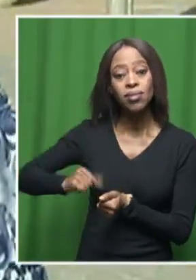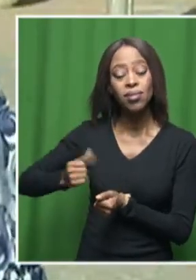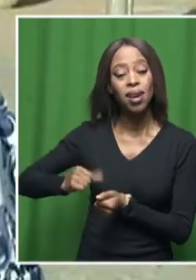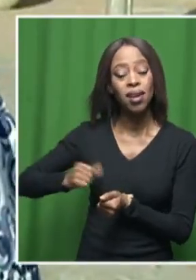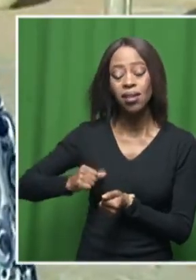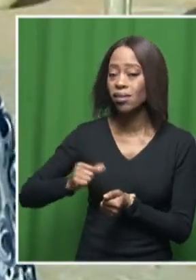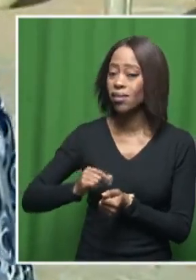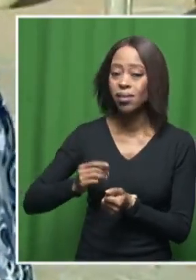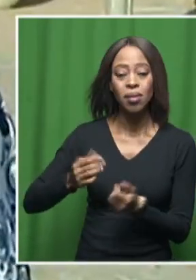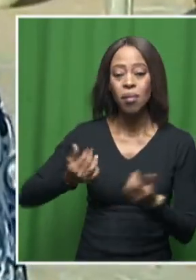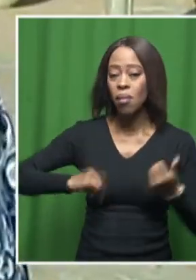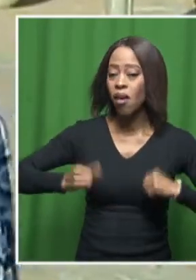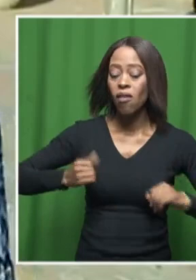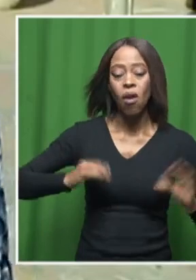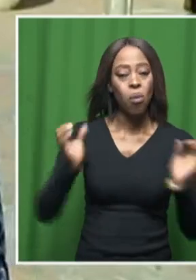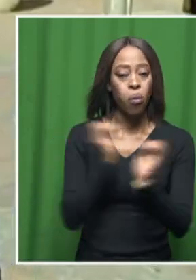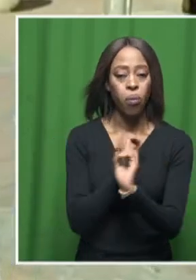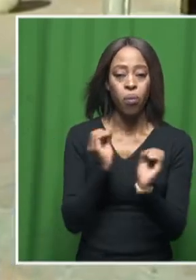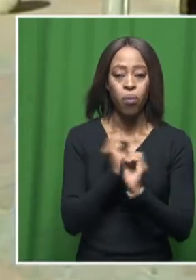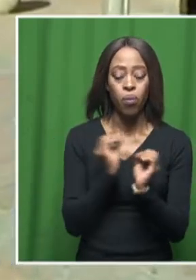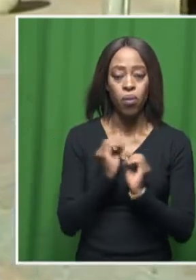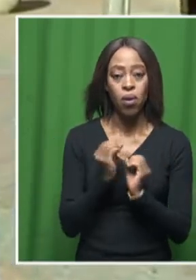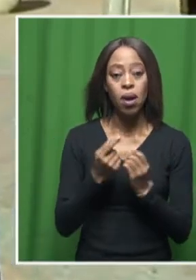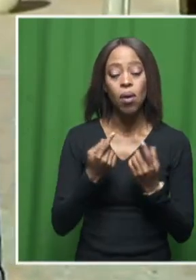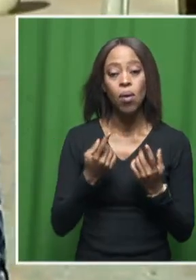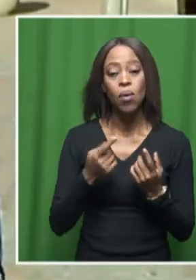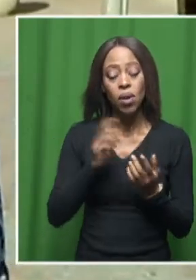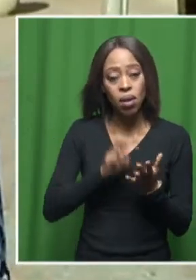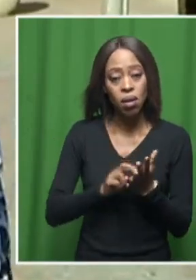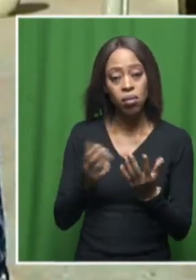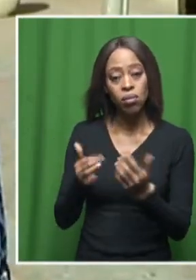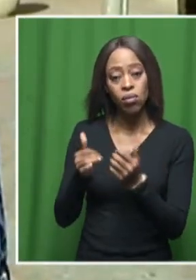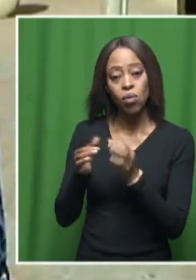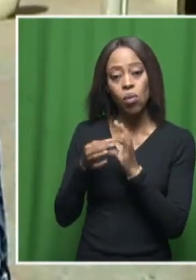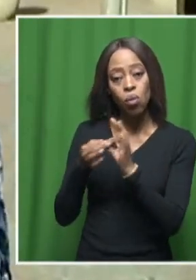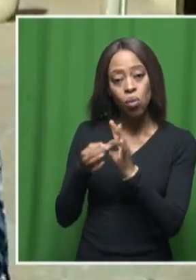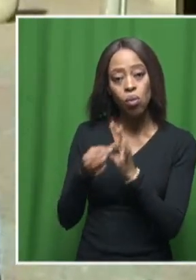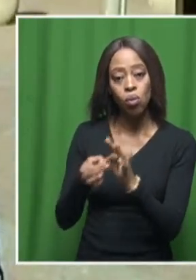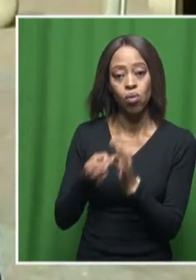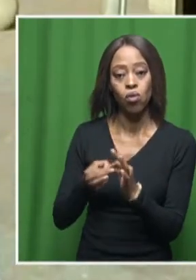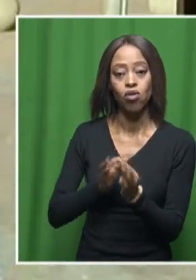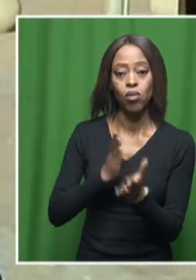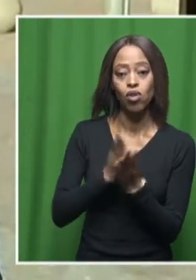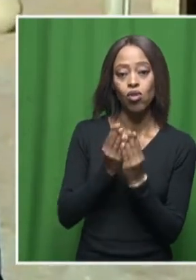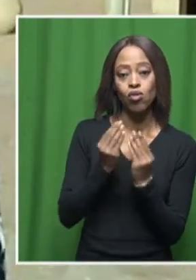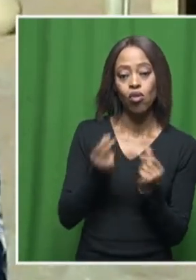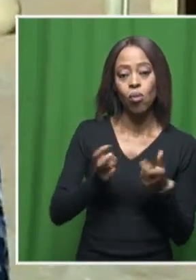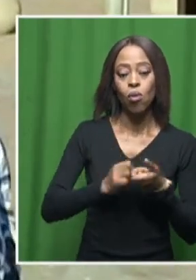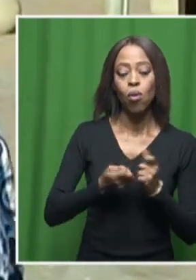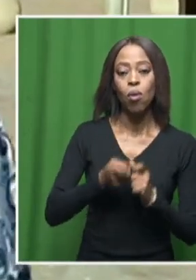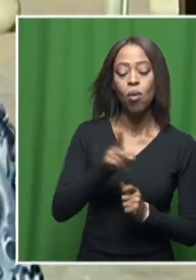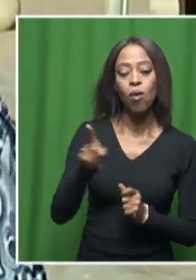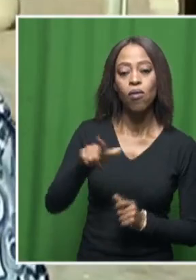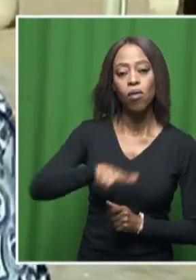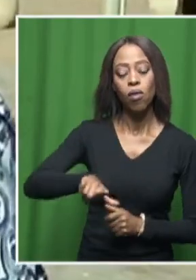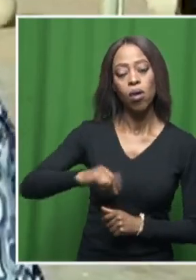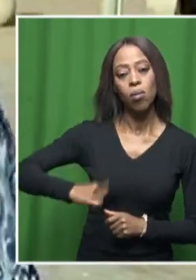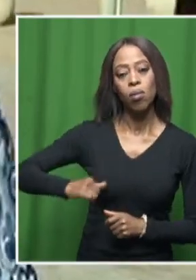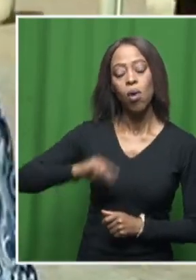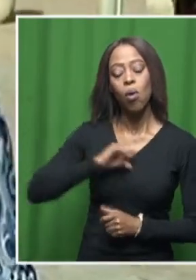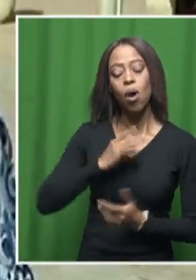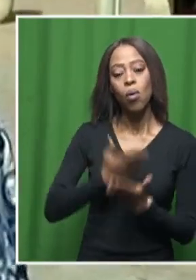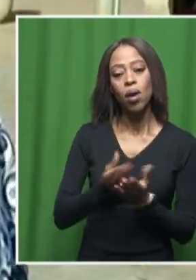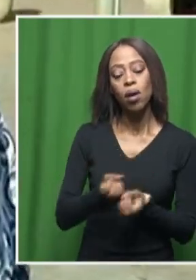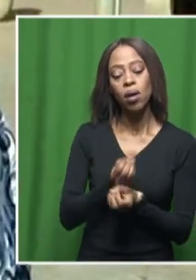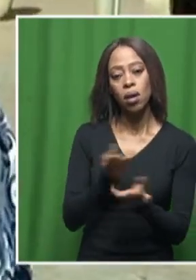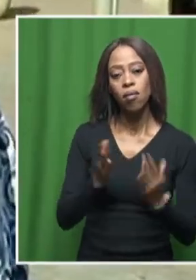a difficulty. So for me, it's around us working together to solve the problems of the functioning of municipalities so that we can provide houses.